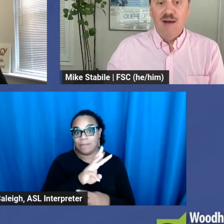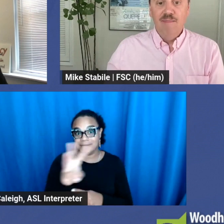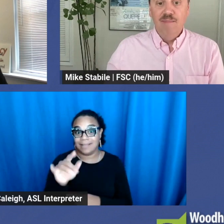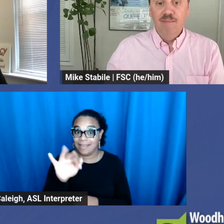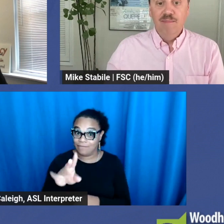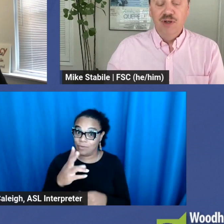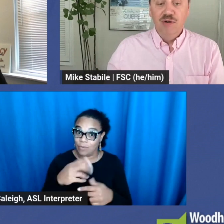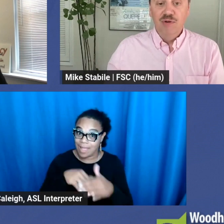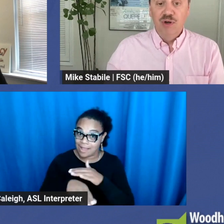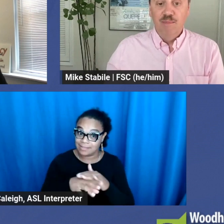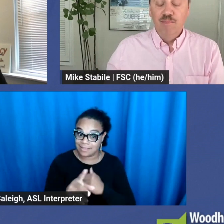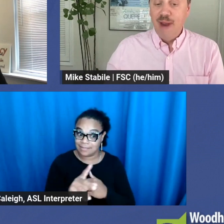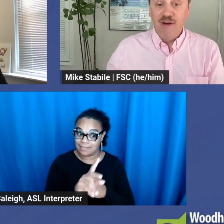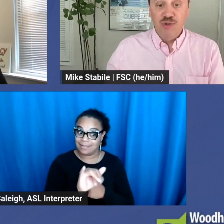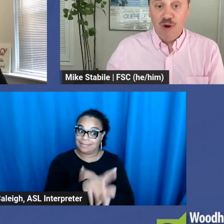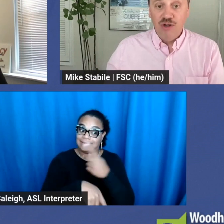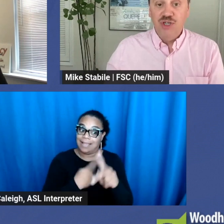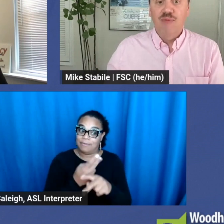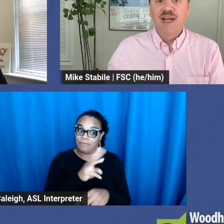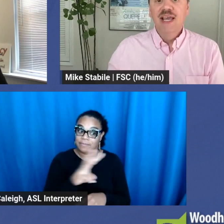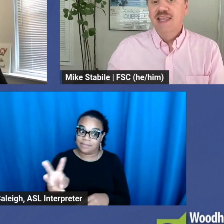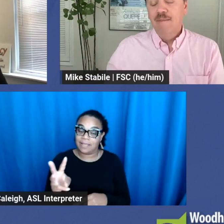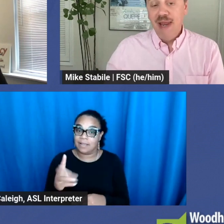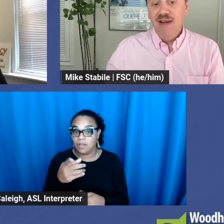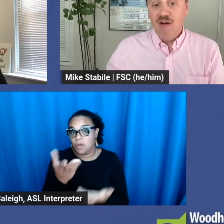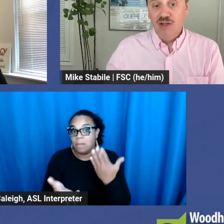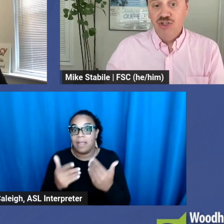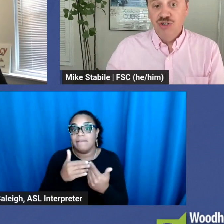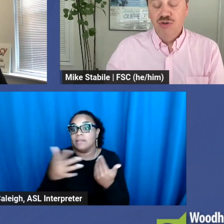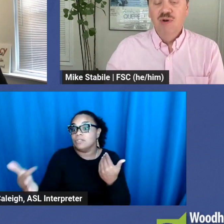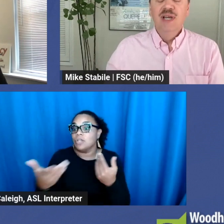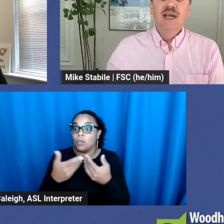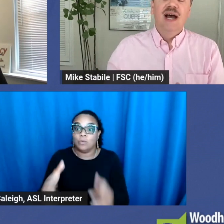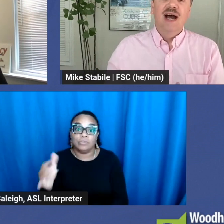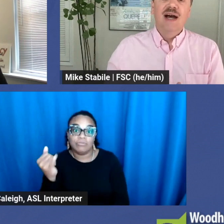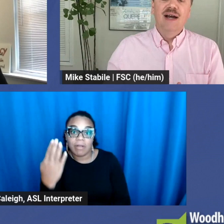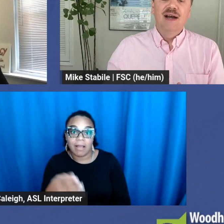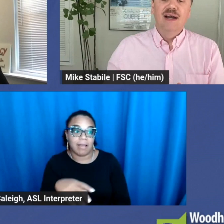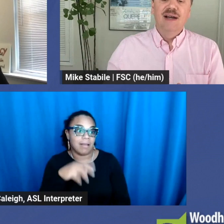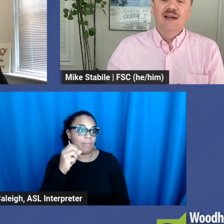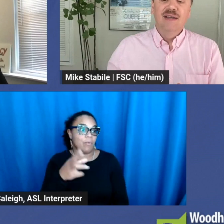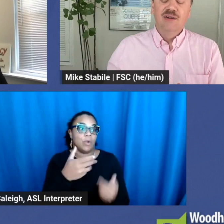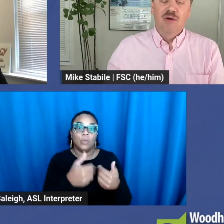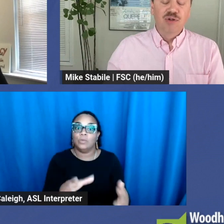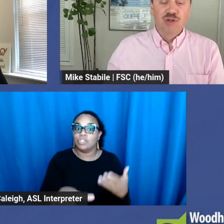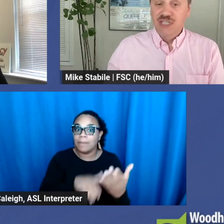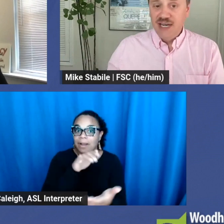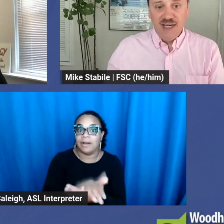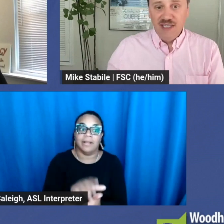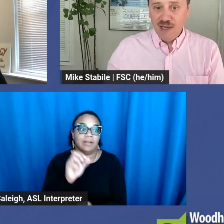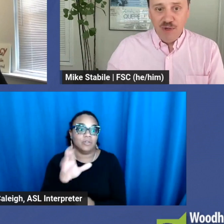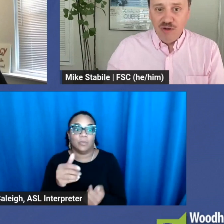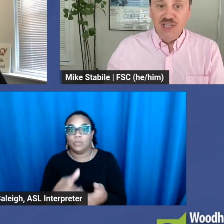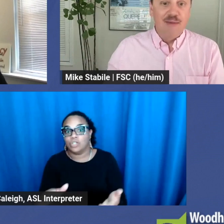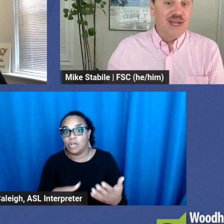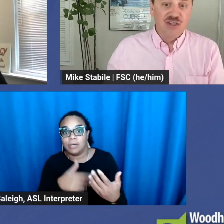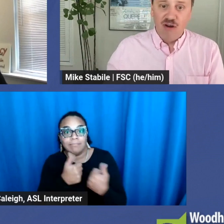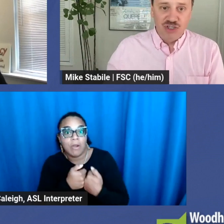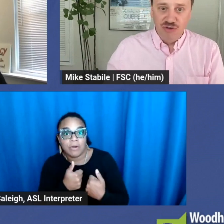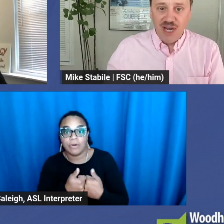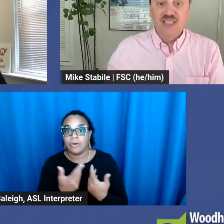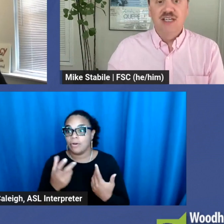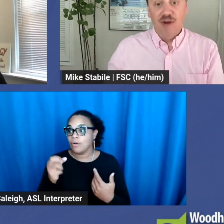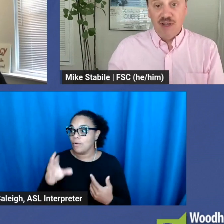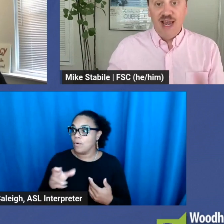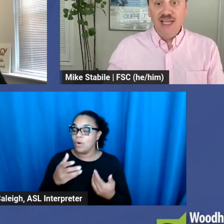your, your marriage or partnership, right? That may cost you, your standing in the community. That may